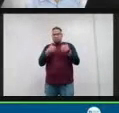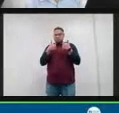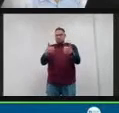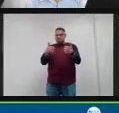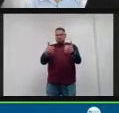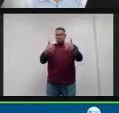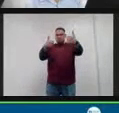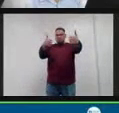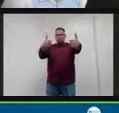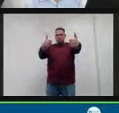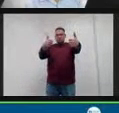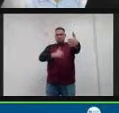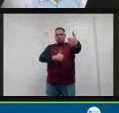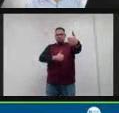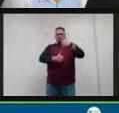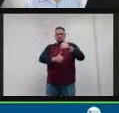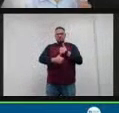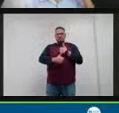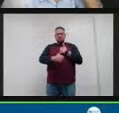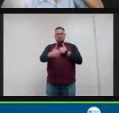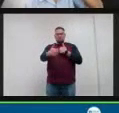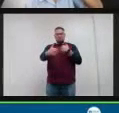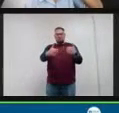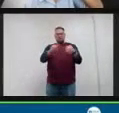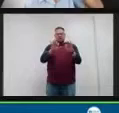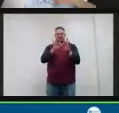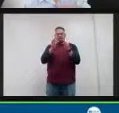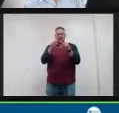members on the word family? I just want to make sure.